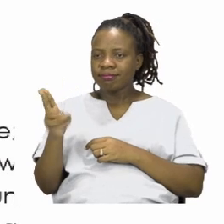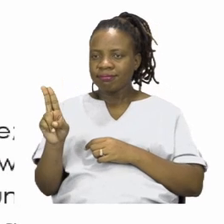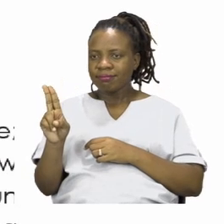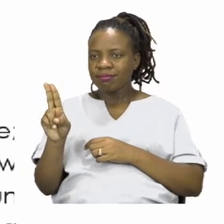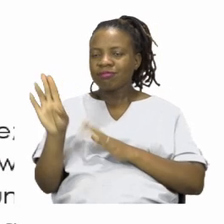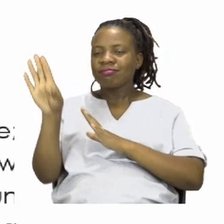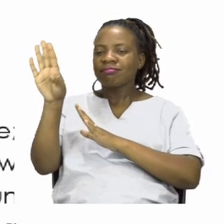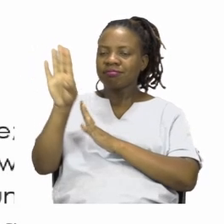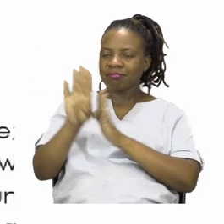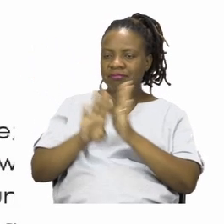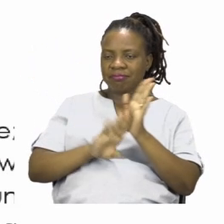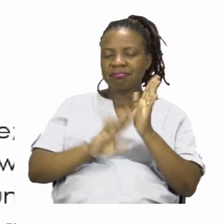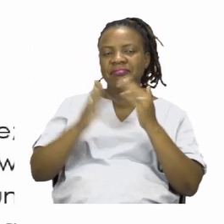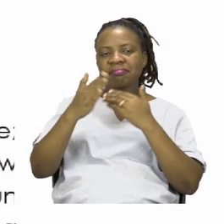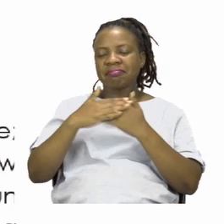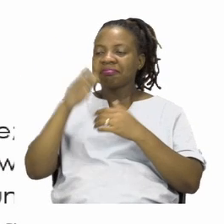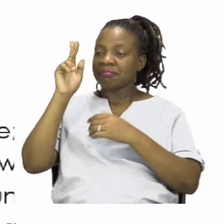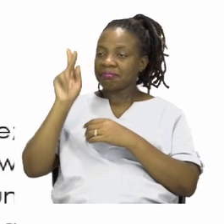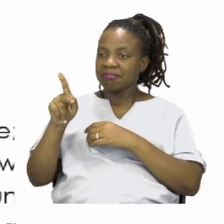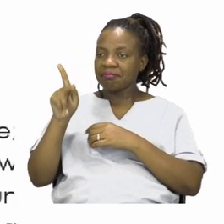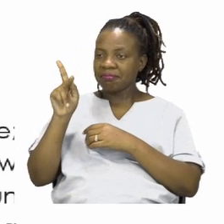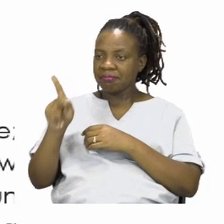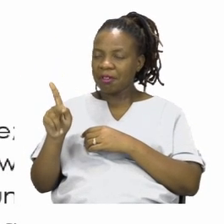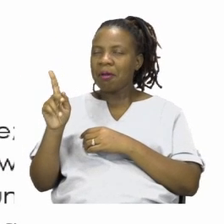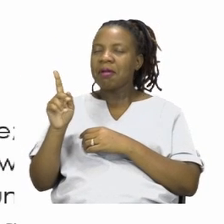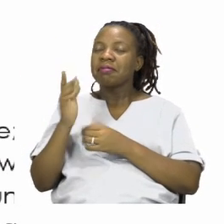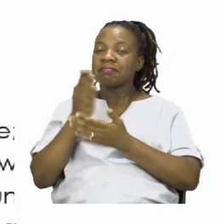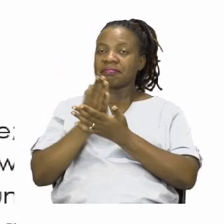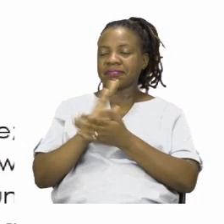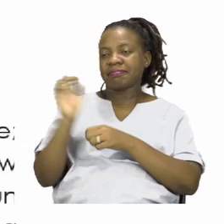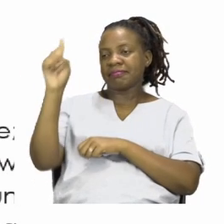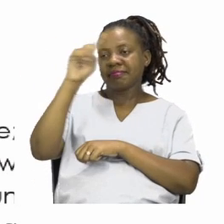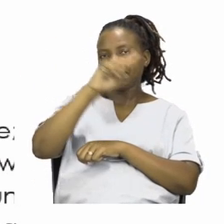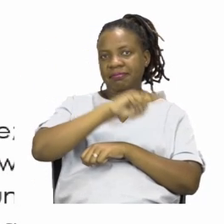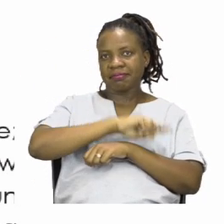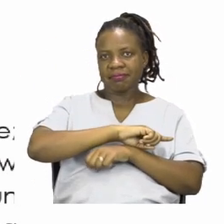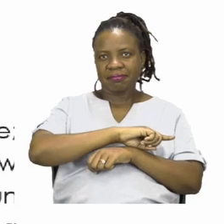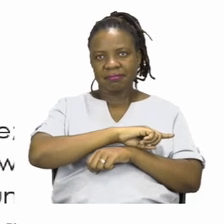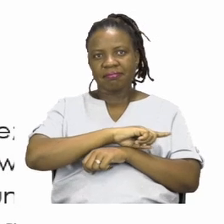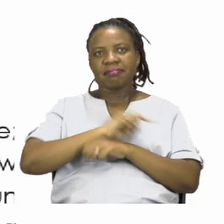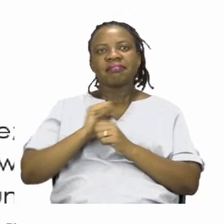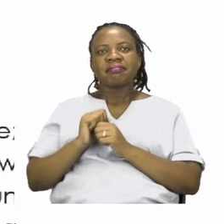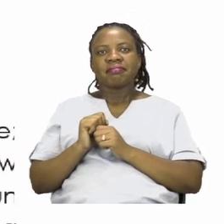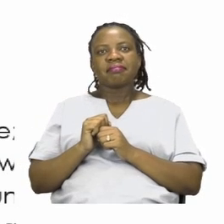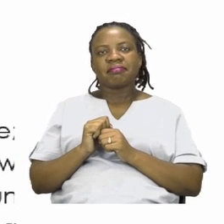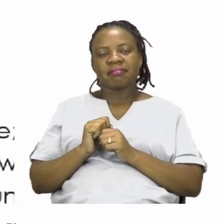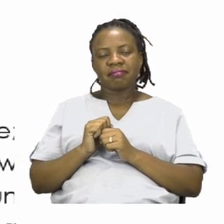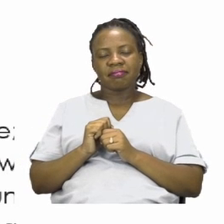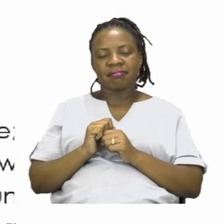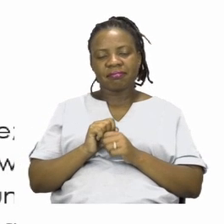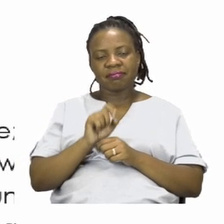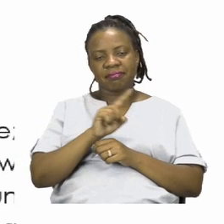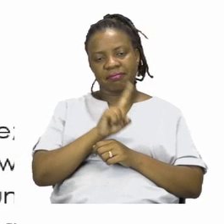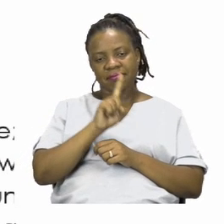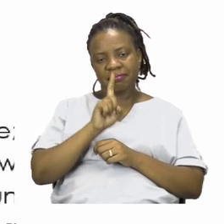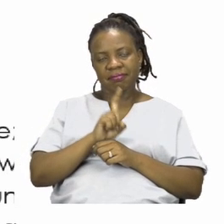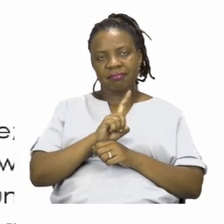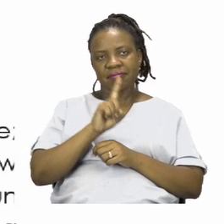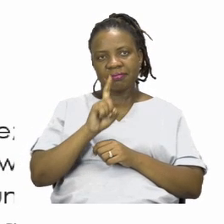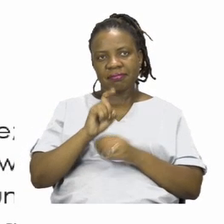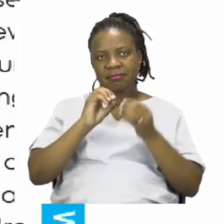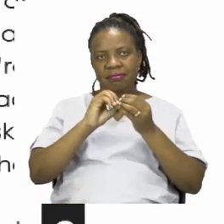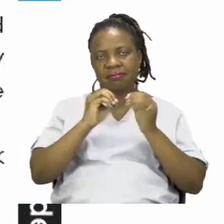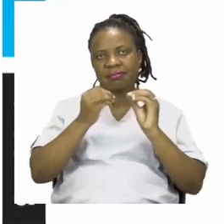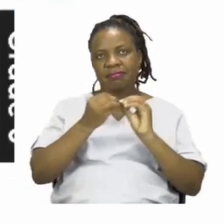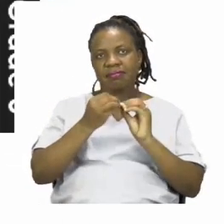back again someday." Now let's quickly have a look at the questions. Number